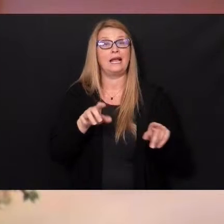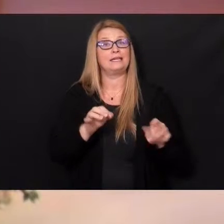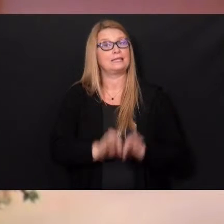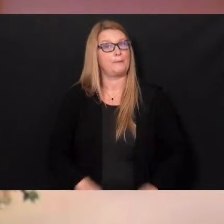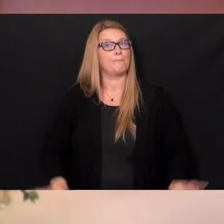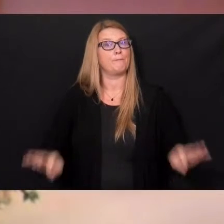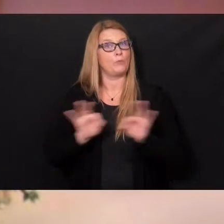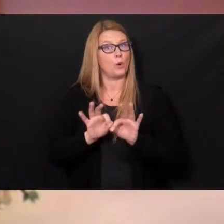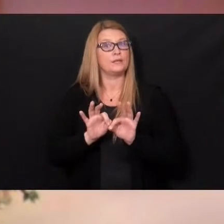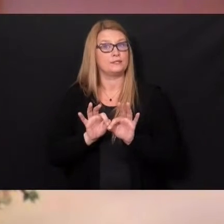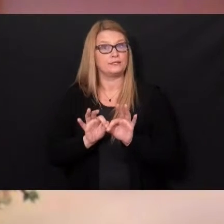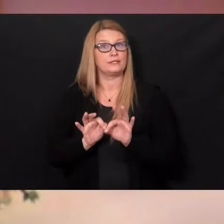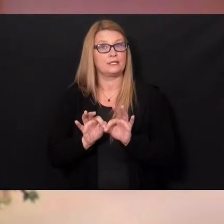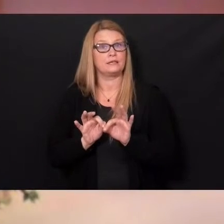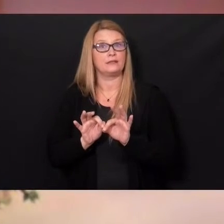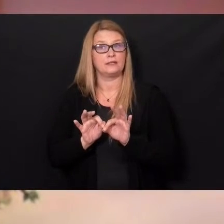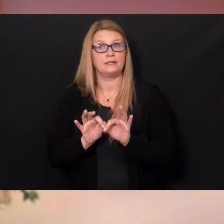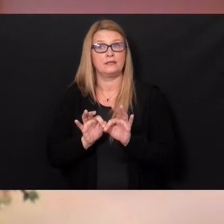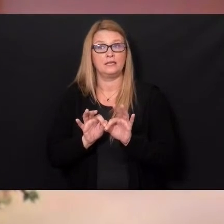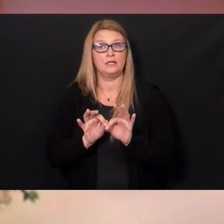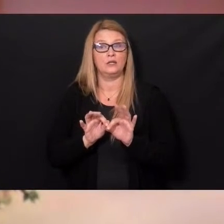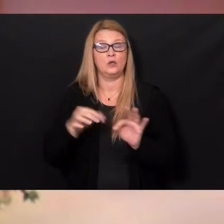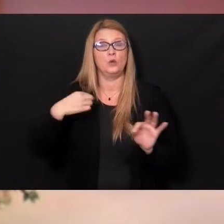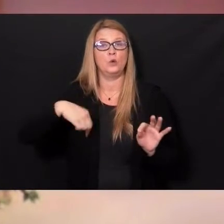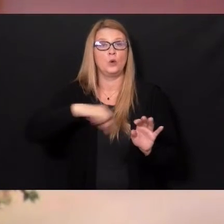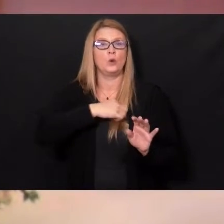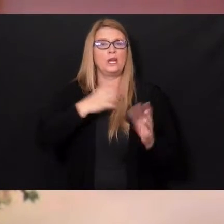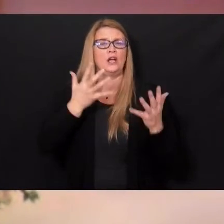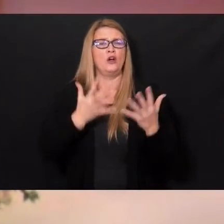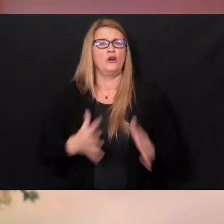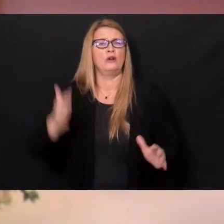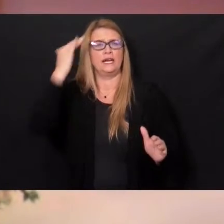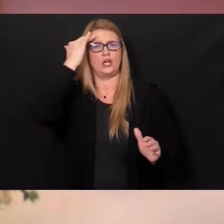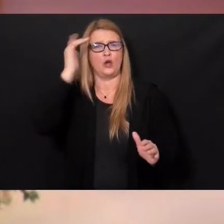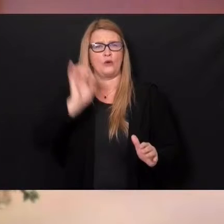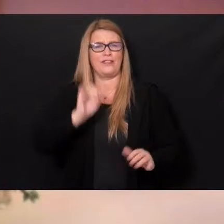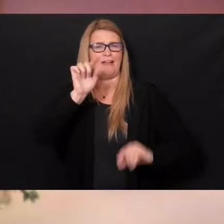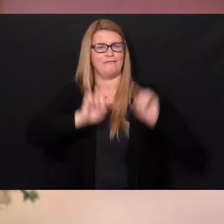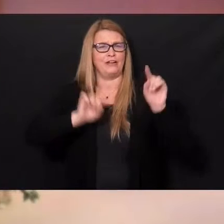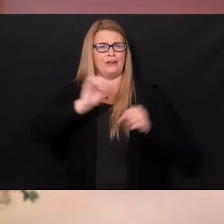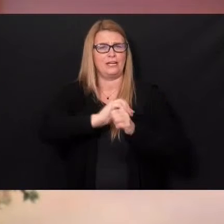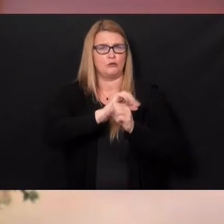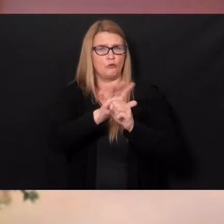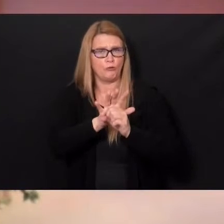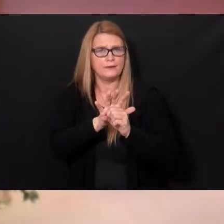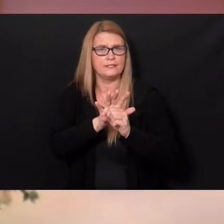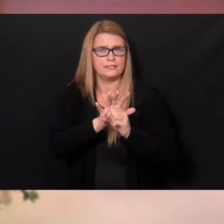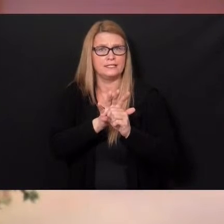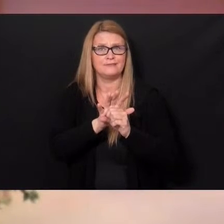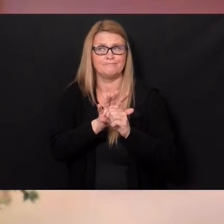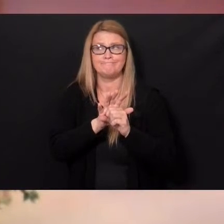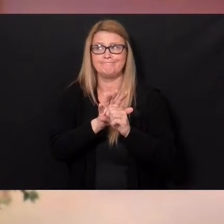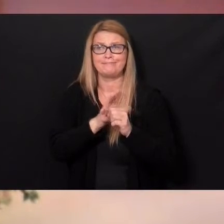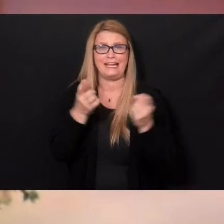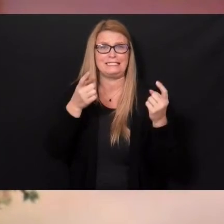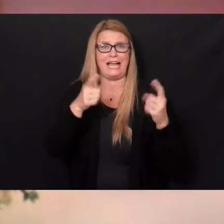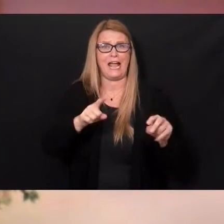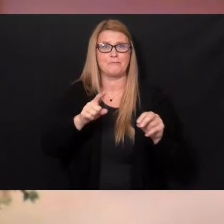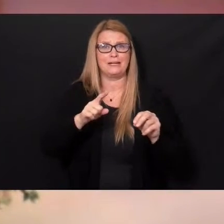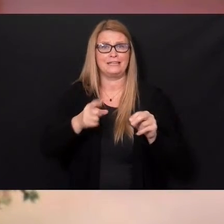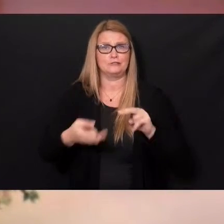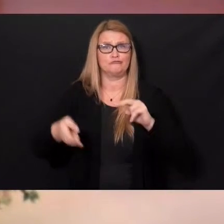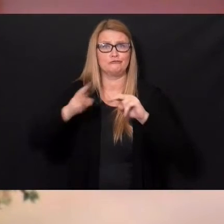to note, Mark, that we know that this variant is increasing.